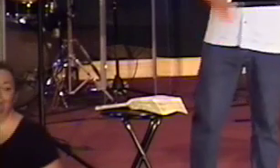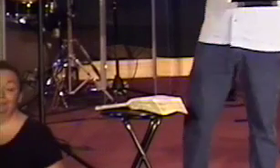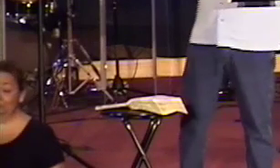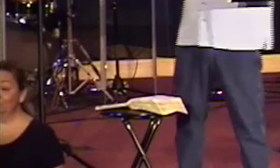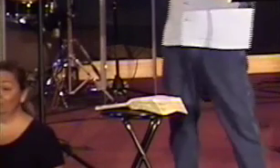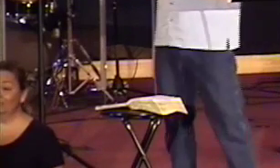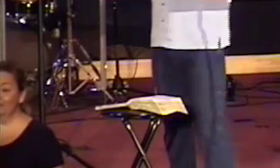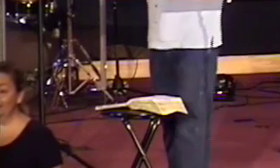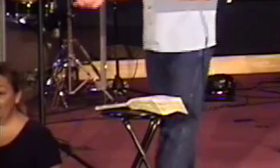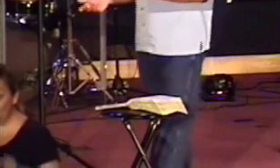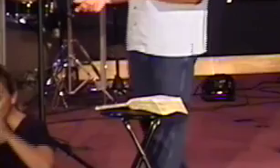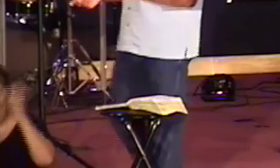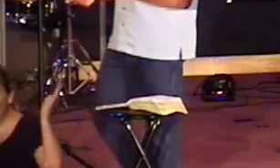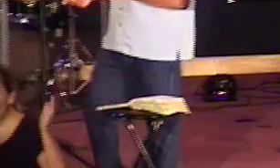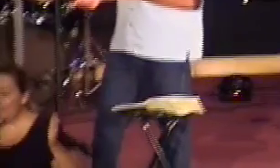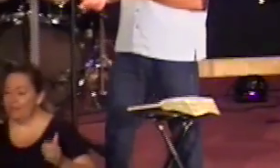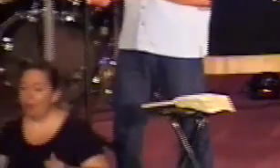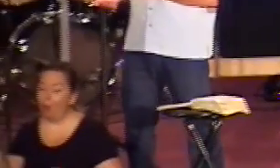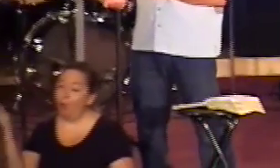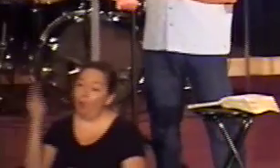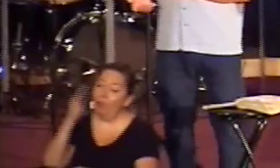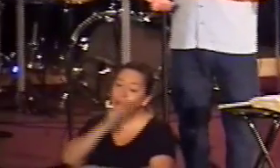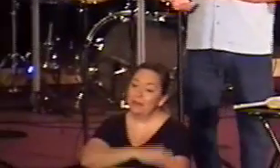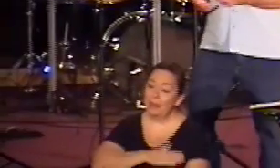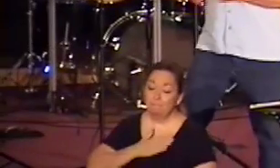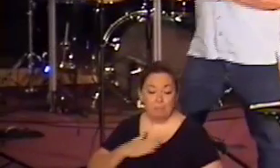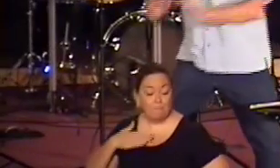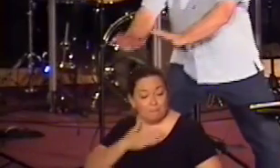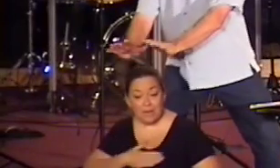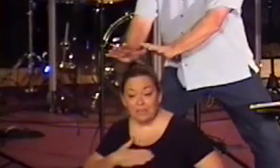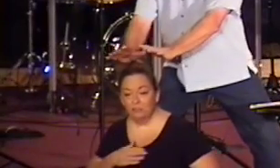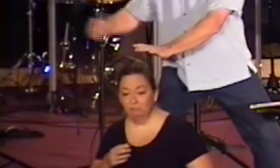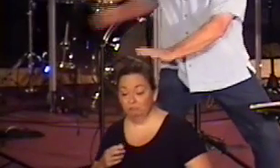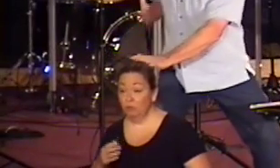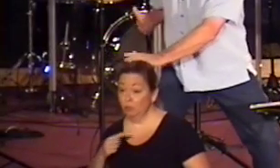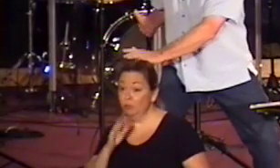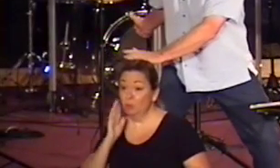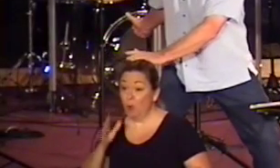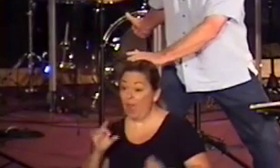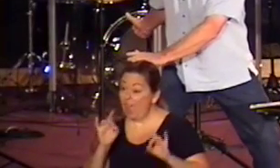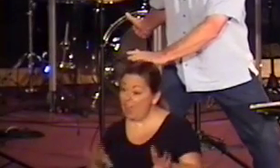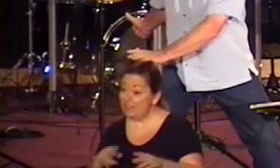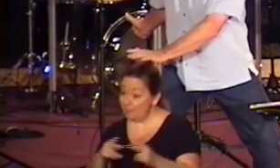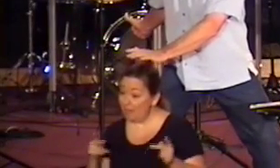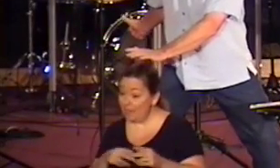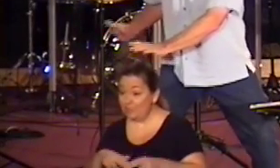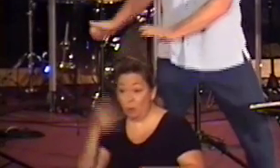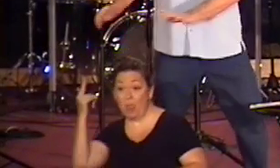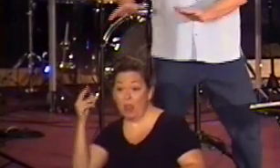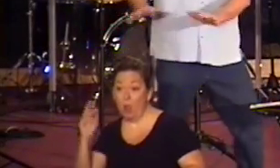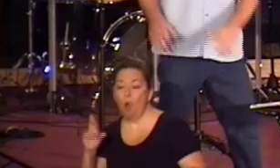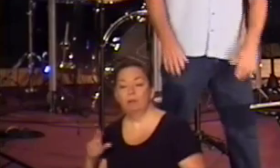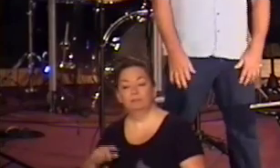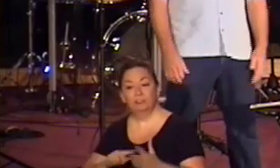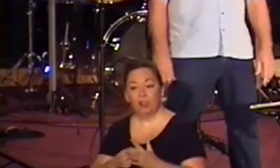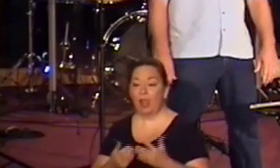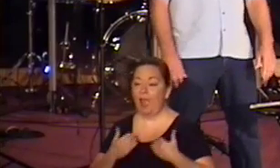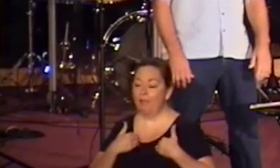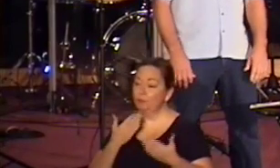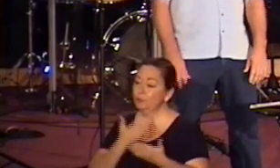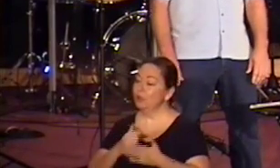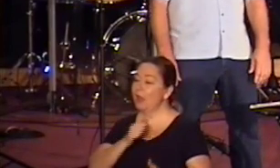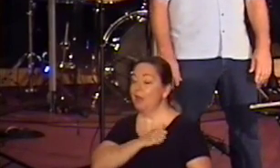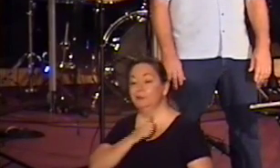But you imagine saying that all day long? Either you're going to hate that place and quit, or you're going to start having a good